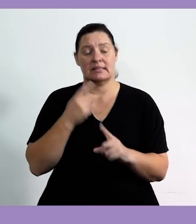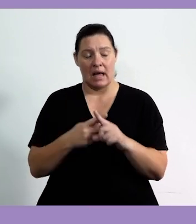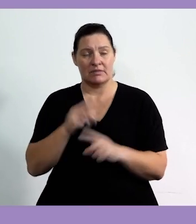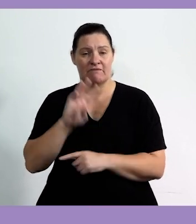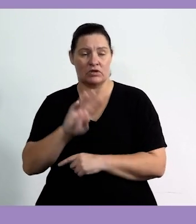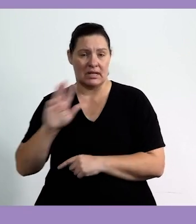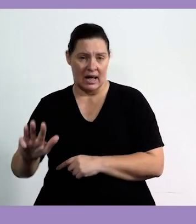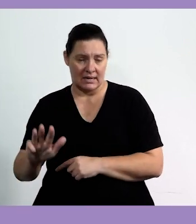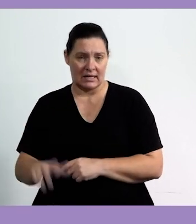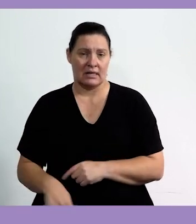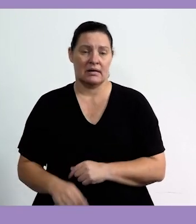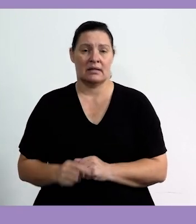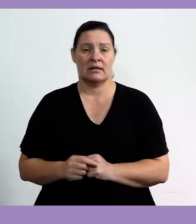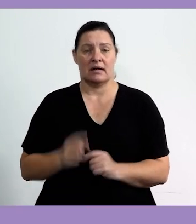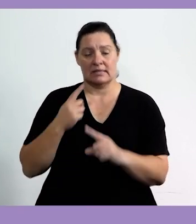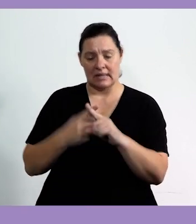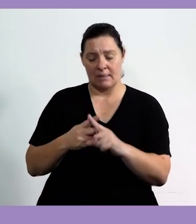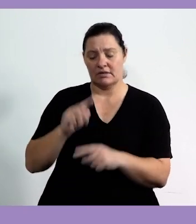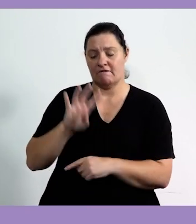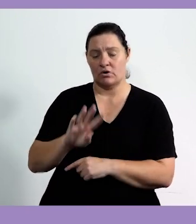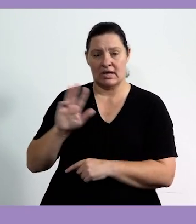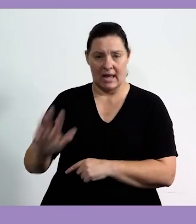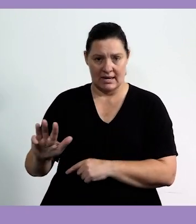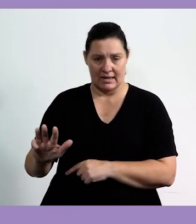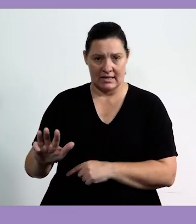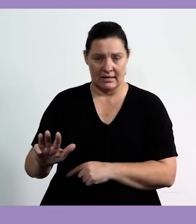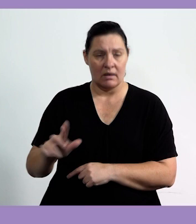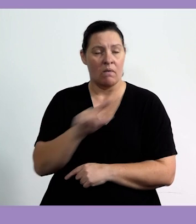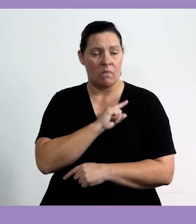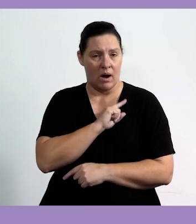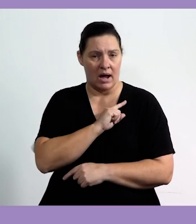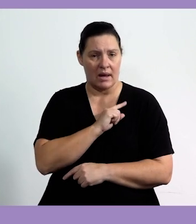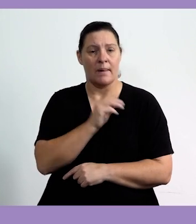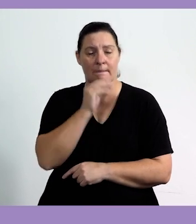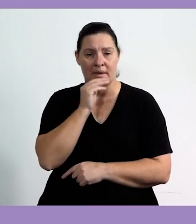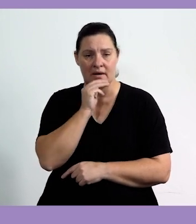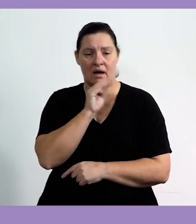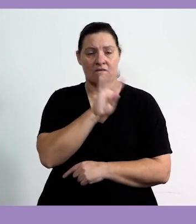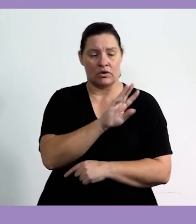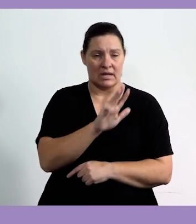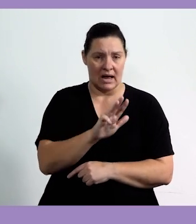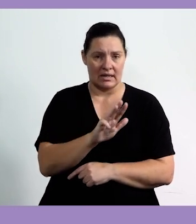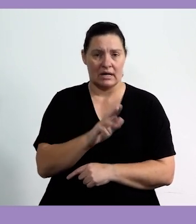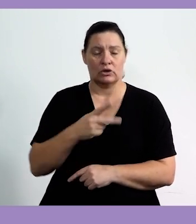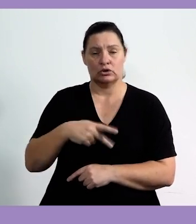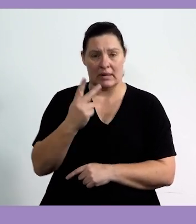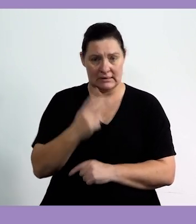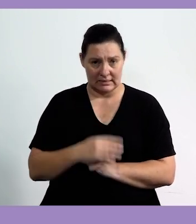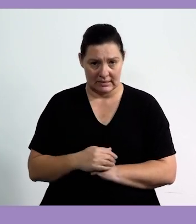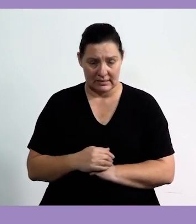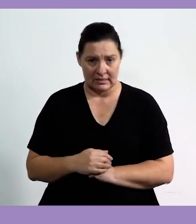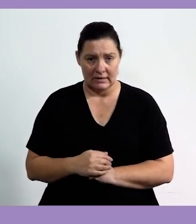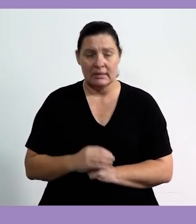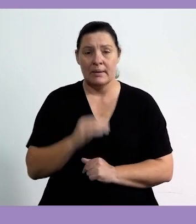by 49 multiplied by 49, because that means we are going to multiply 49 by itself